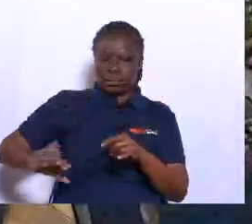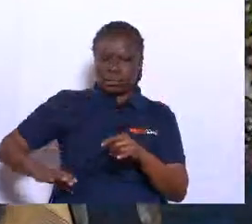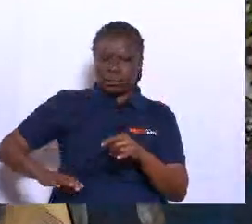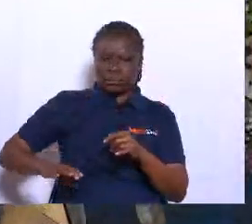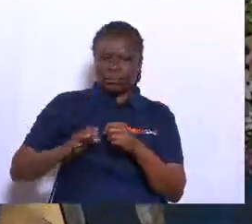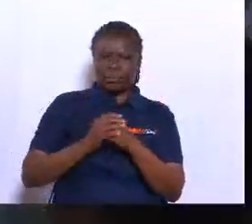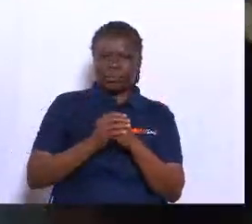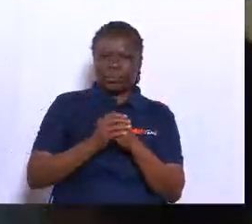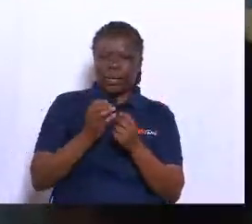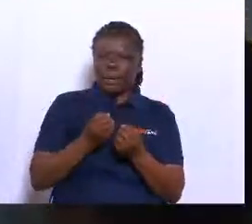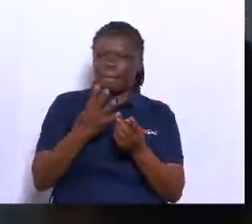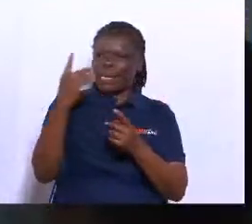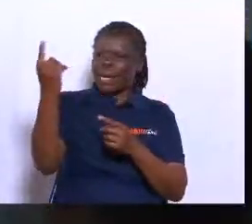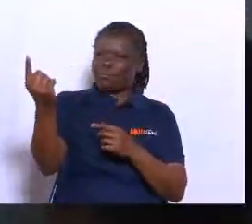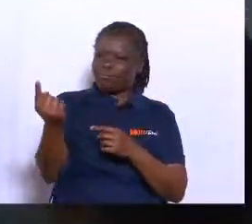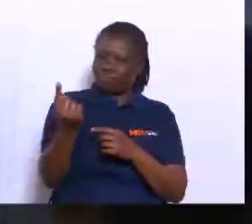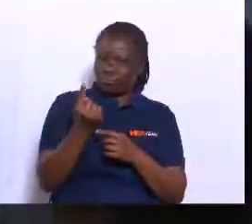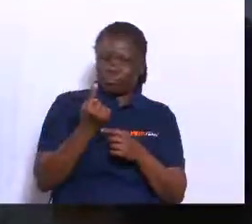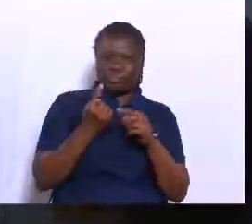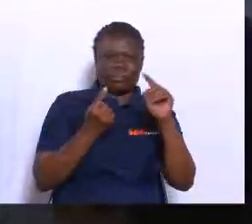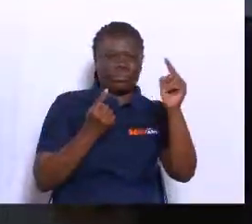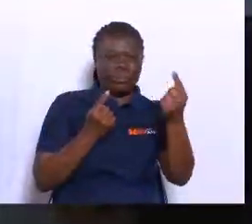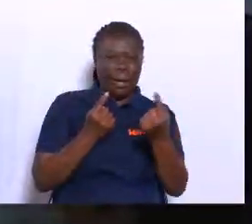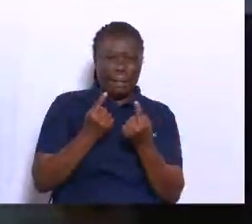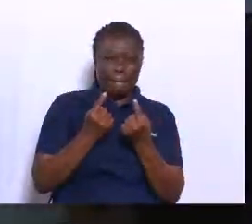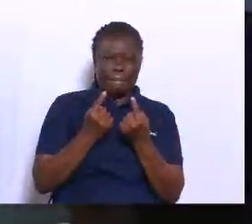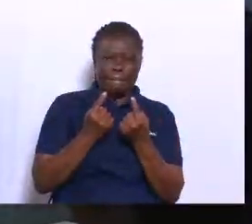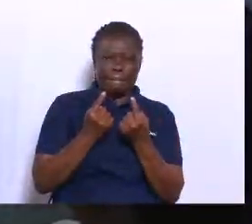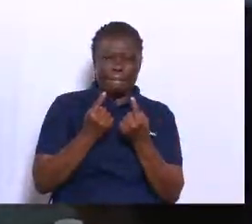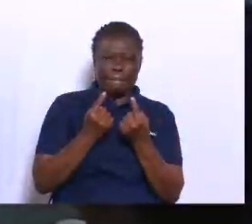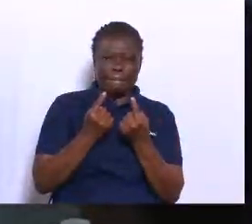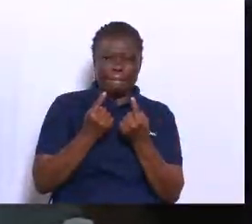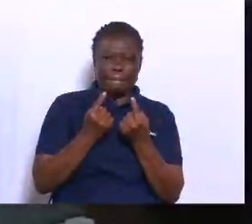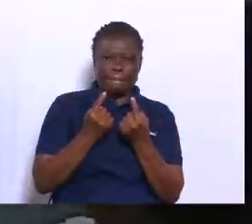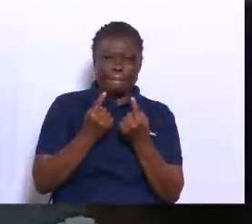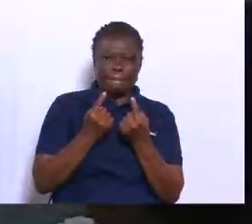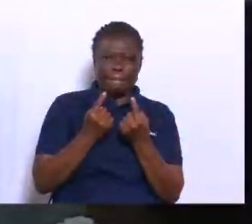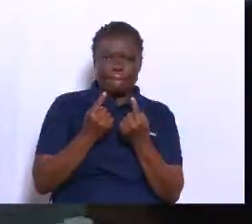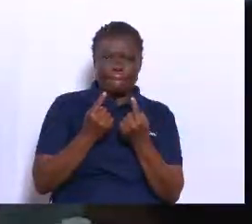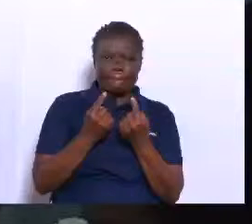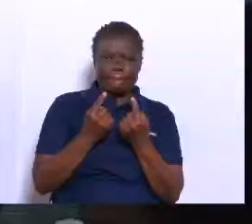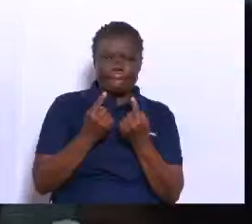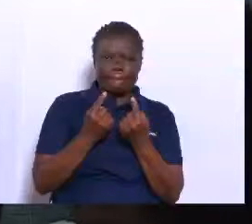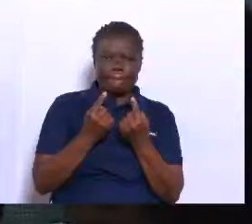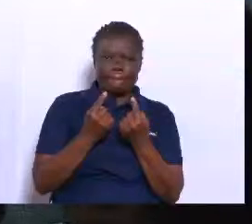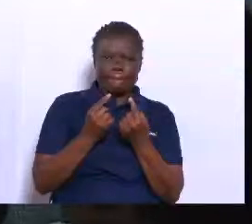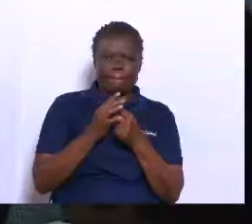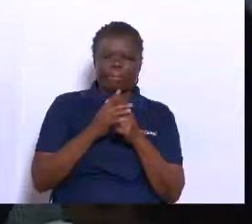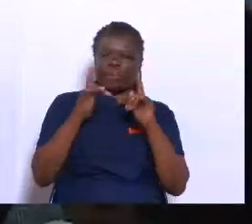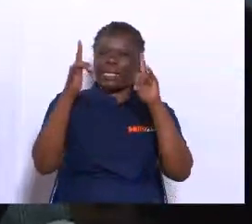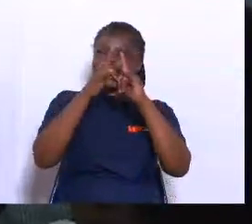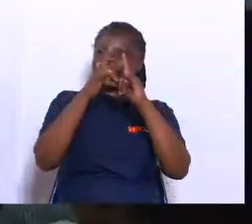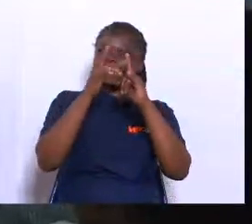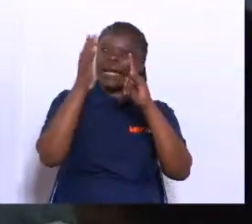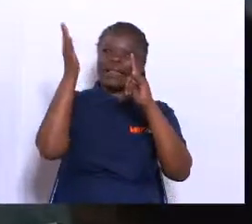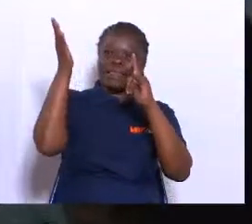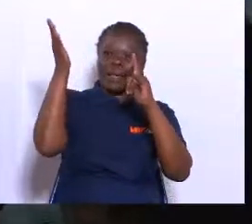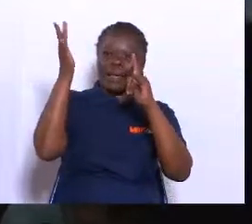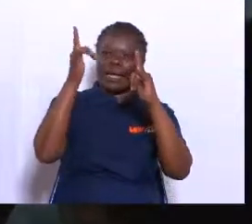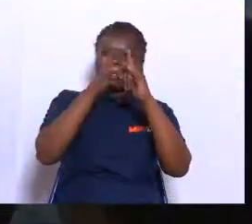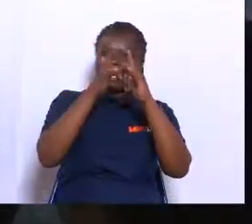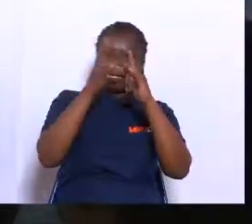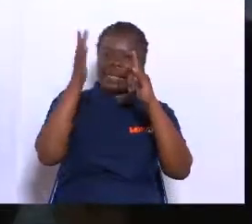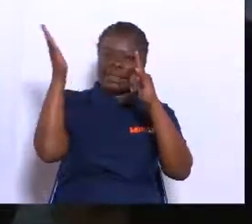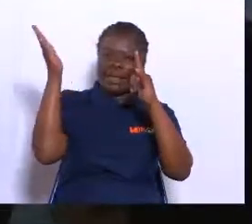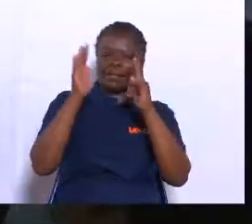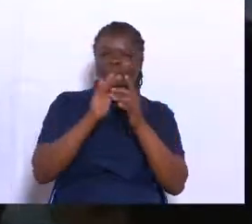Yesu. Many are coming here. Naomba utengeneze nafasi huku. There in the tent. Mahali uliko mle